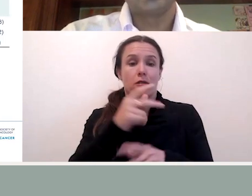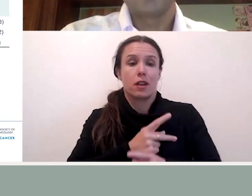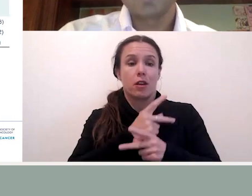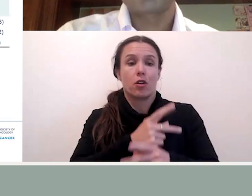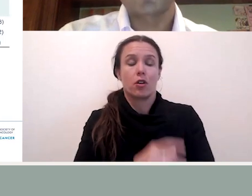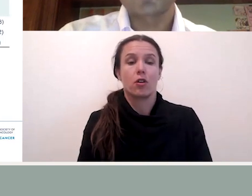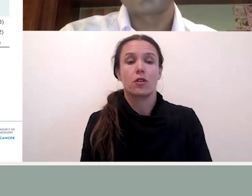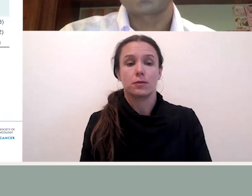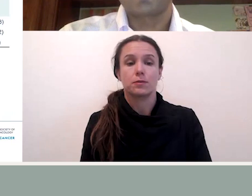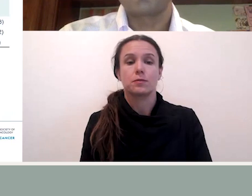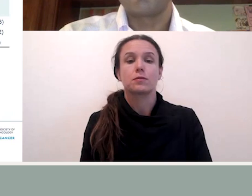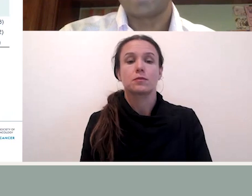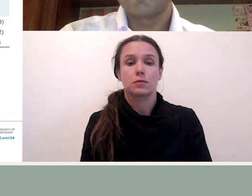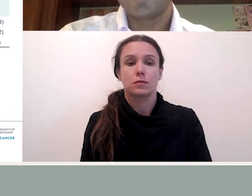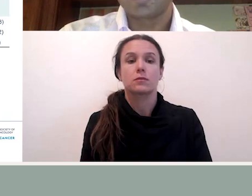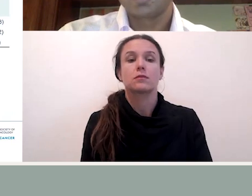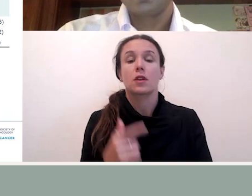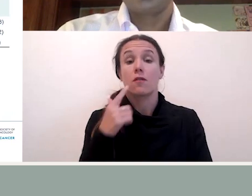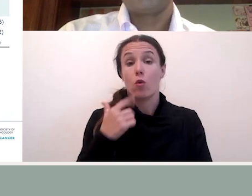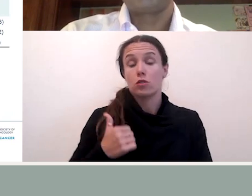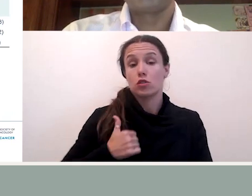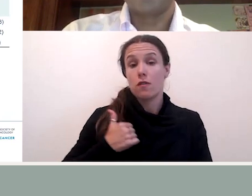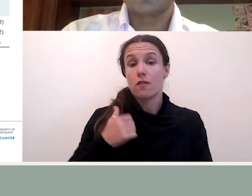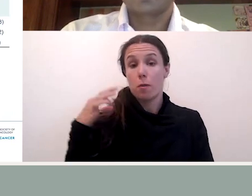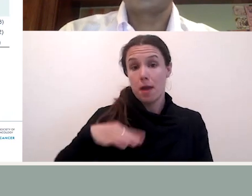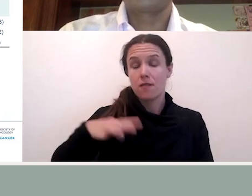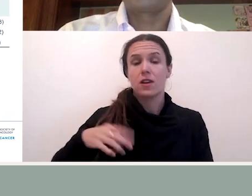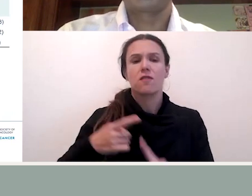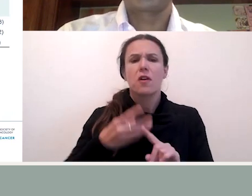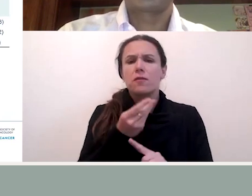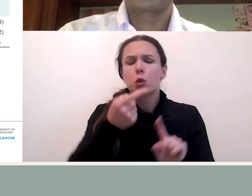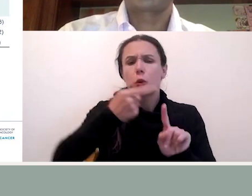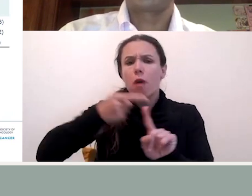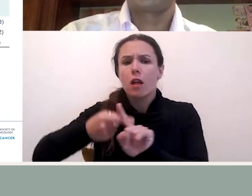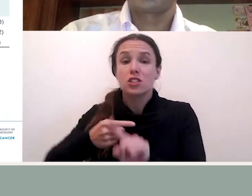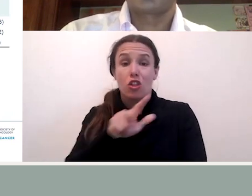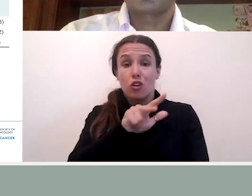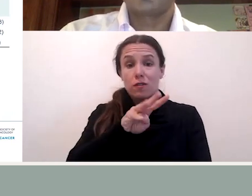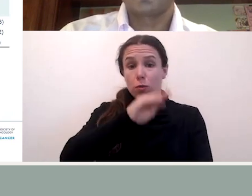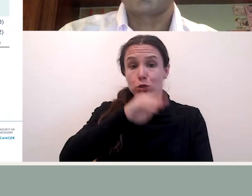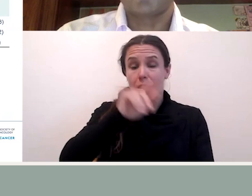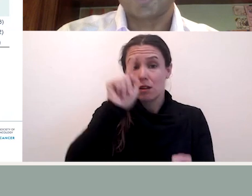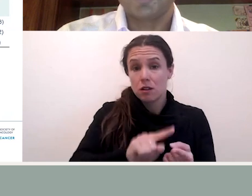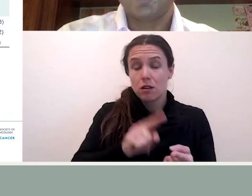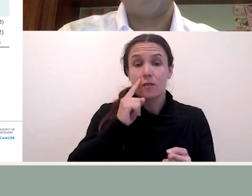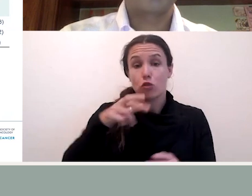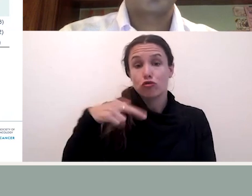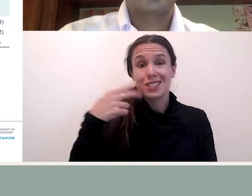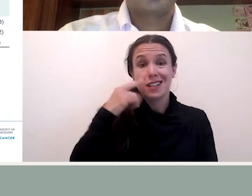And there was progression-free survival benefit of a few months, a 34% reduction in the risk of disease